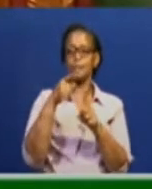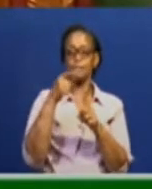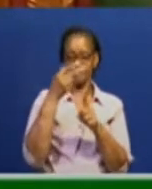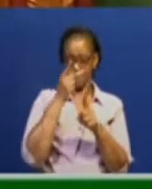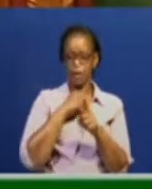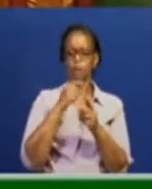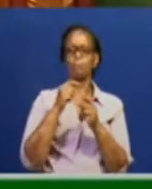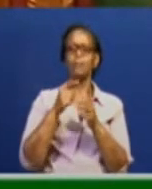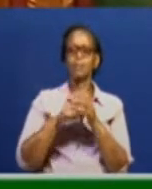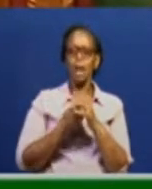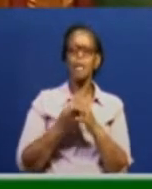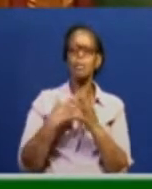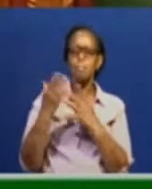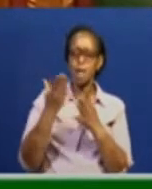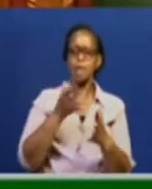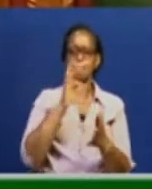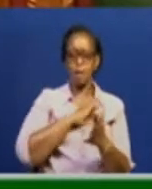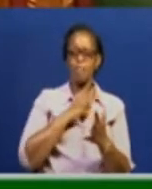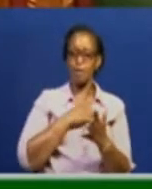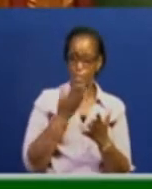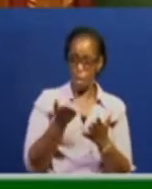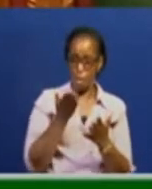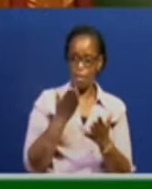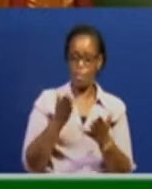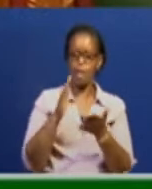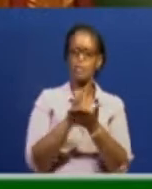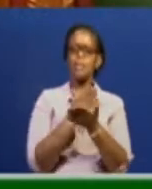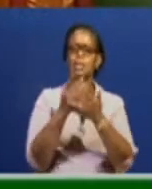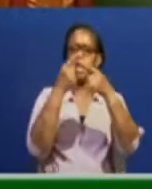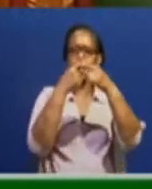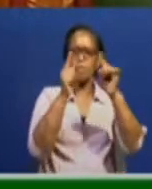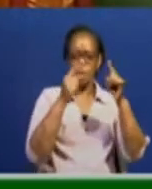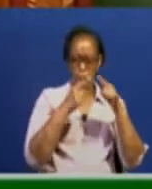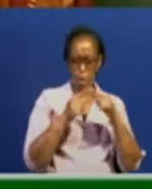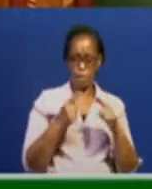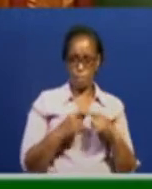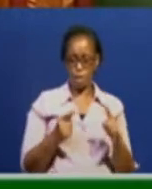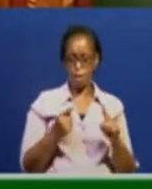sectors of our national endeavor, from the grassroots